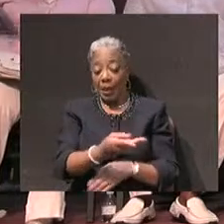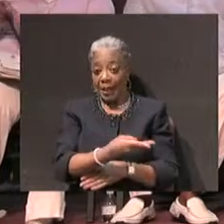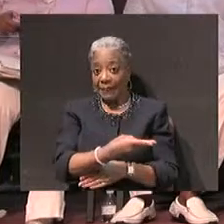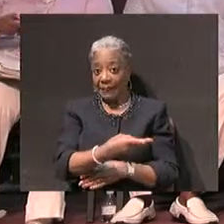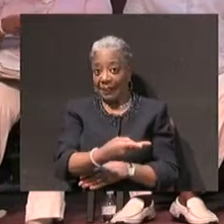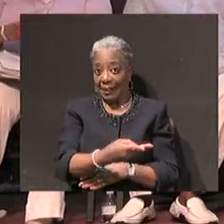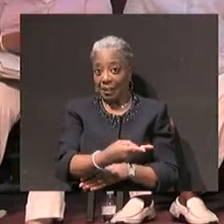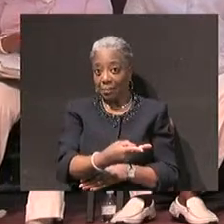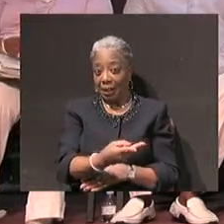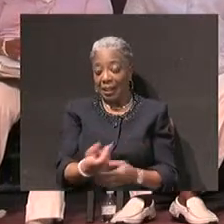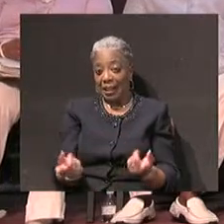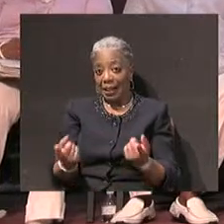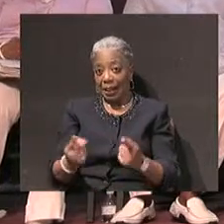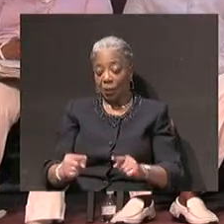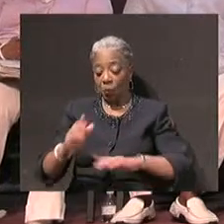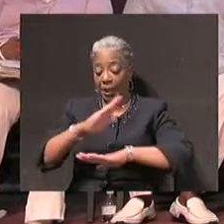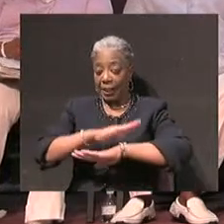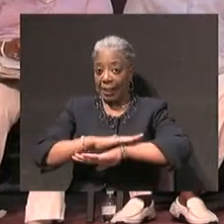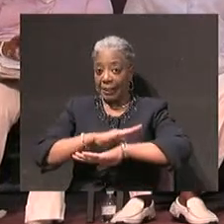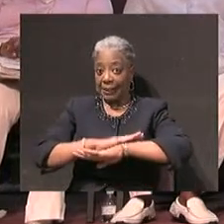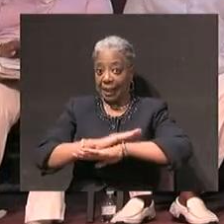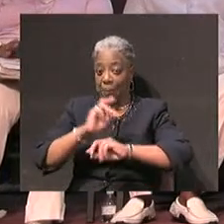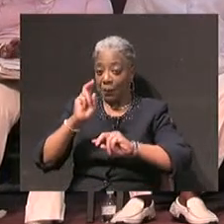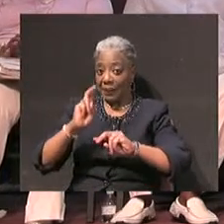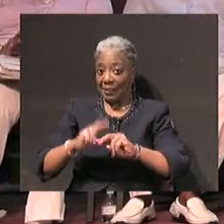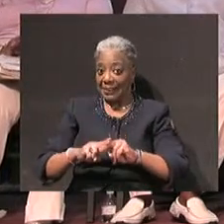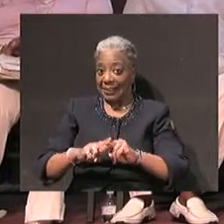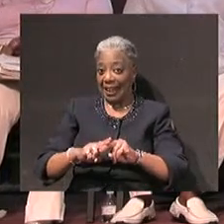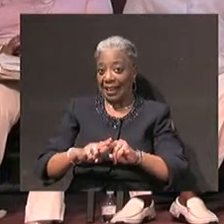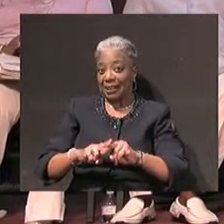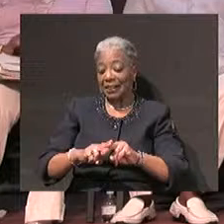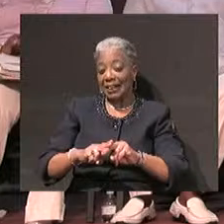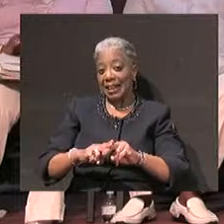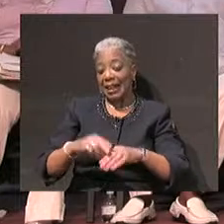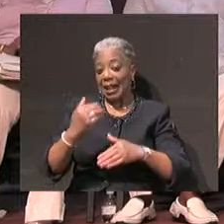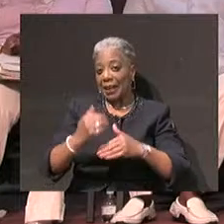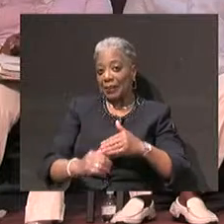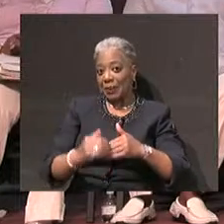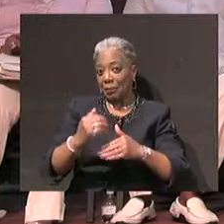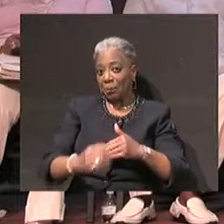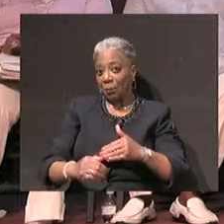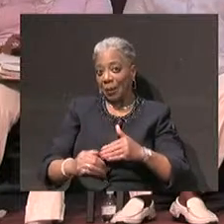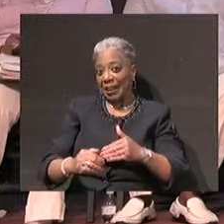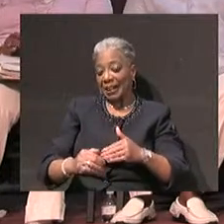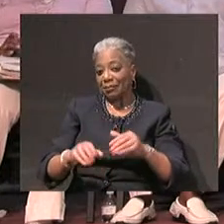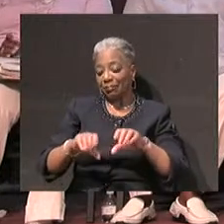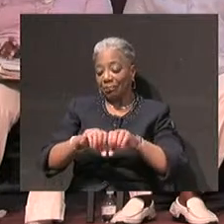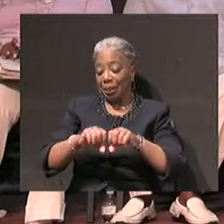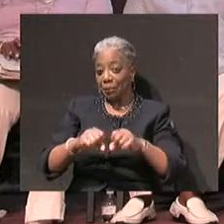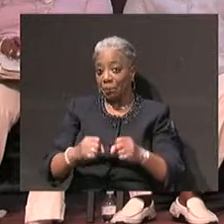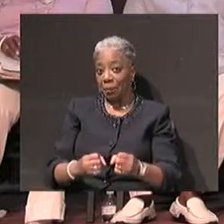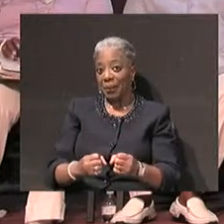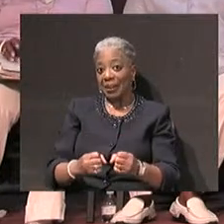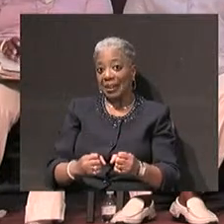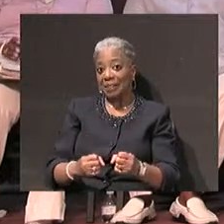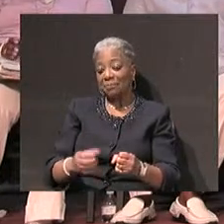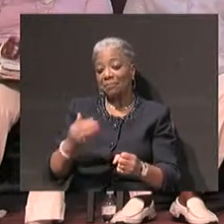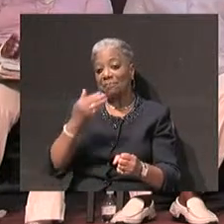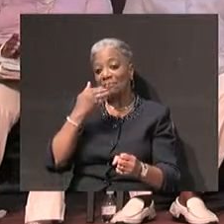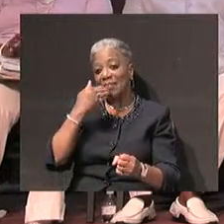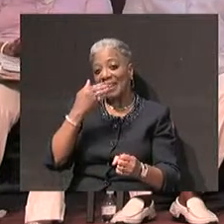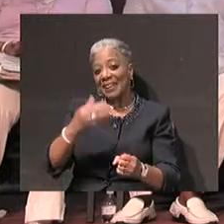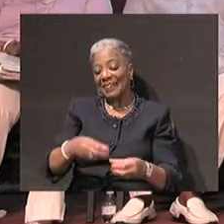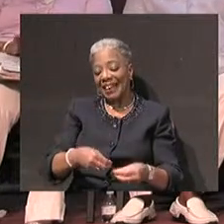at the table with them, he took bread, gave thanks, broke it, and began to give it to them. Then their